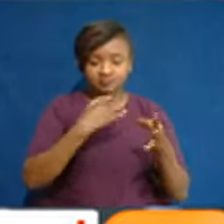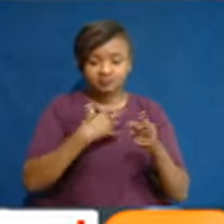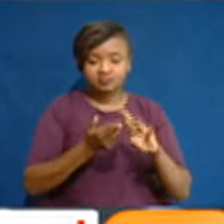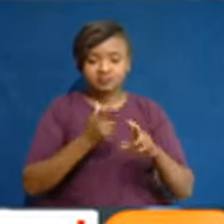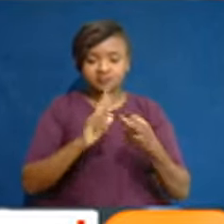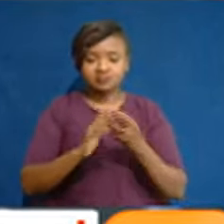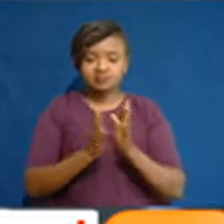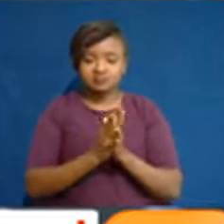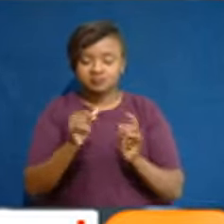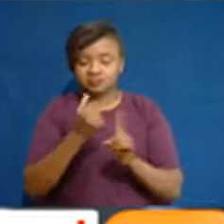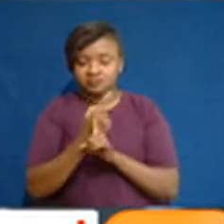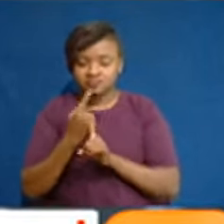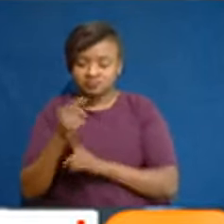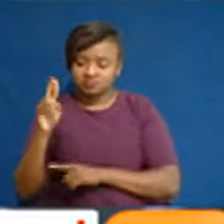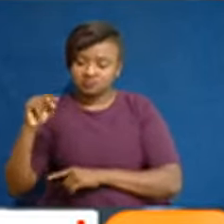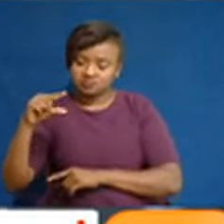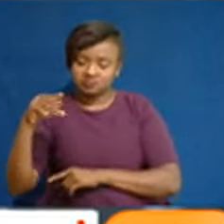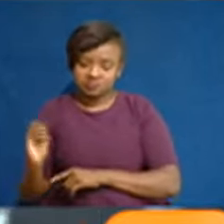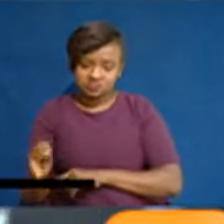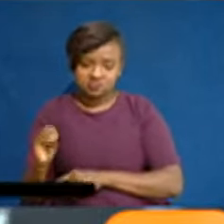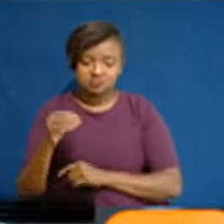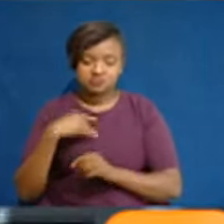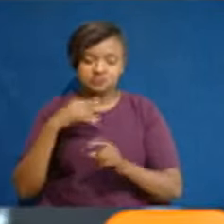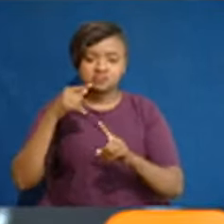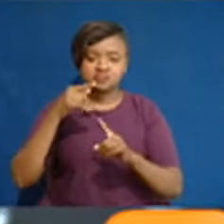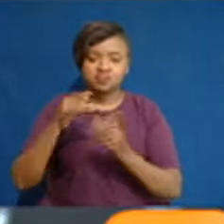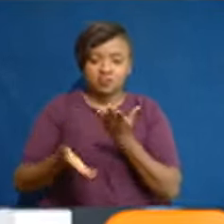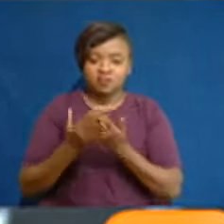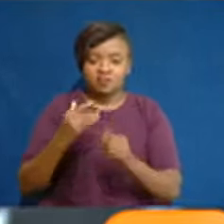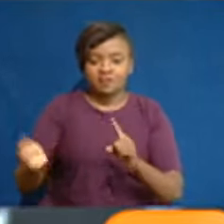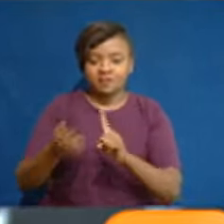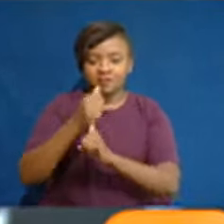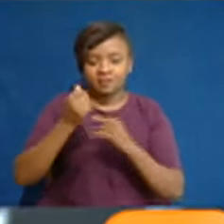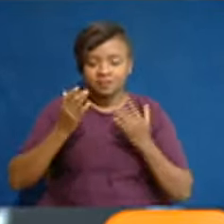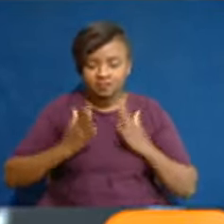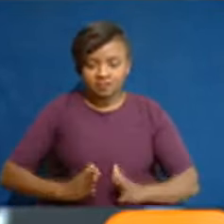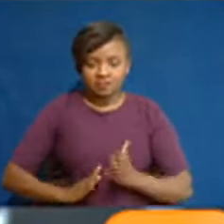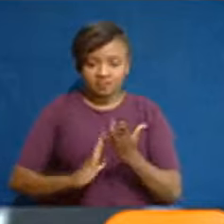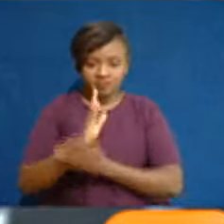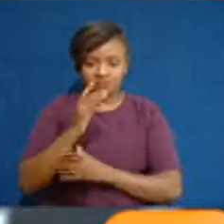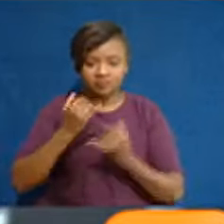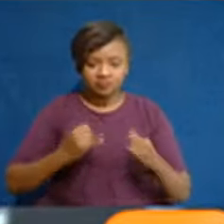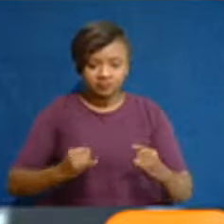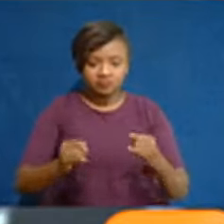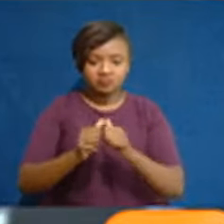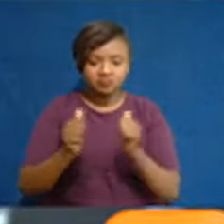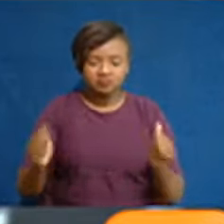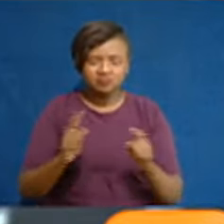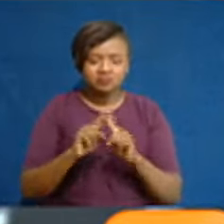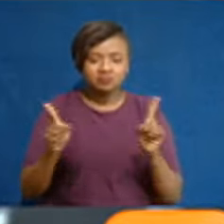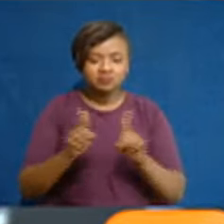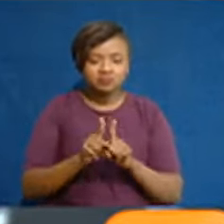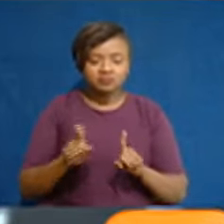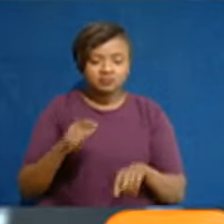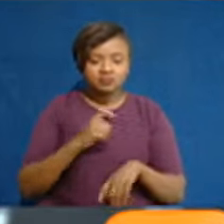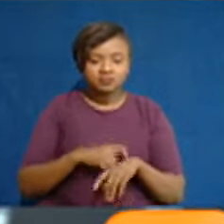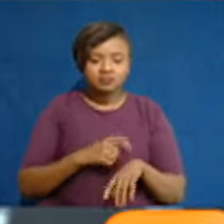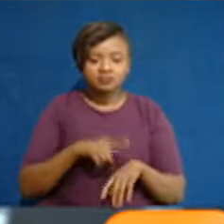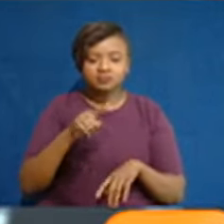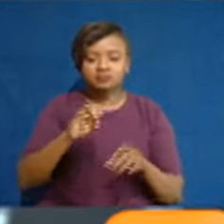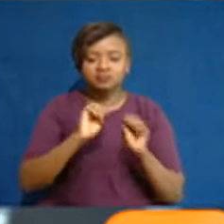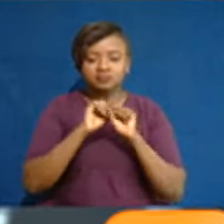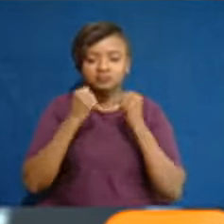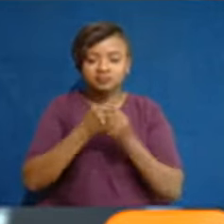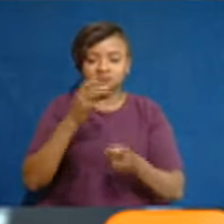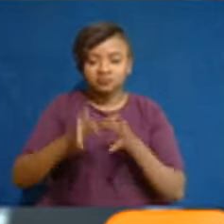organizations, you know, in the extent of, you know, advancing the question of human rights and social justice. But at the same time, the social justice itself is in the